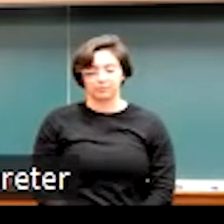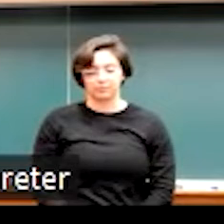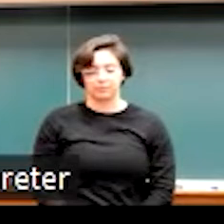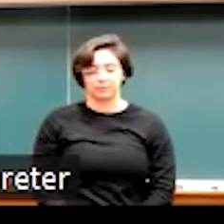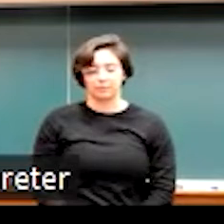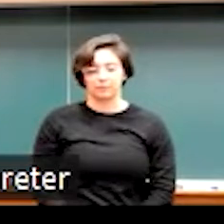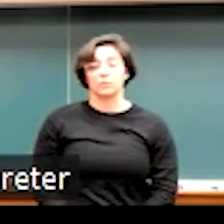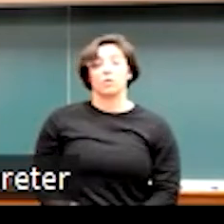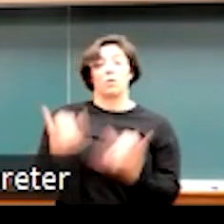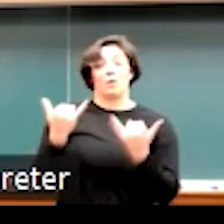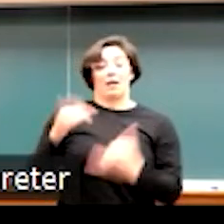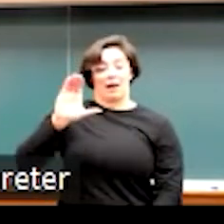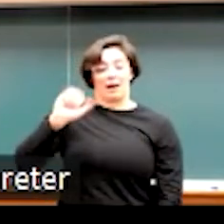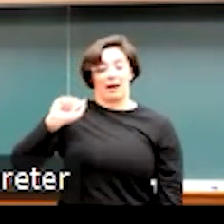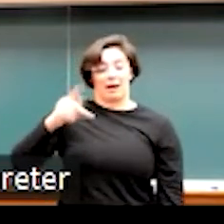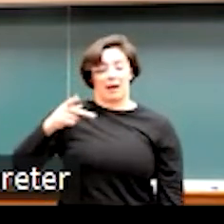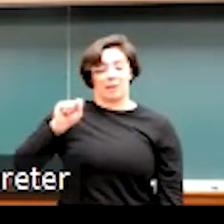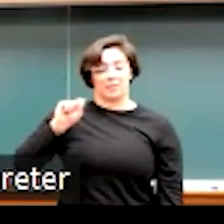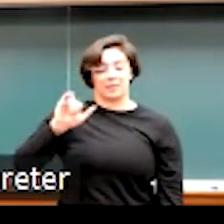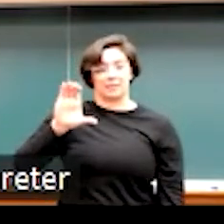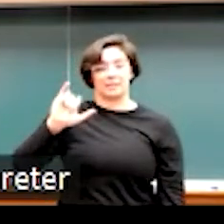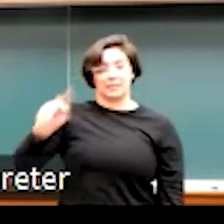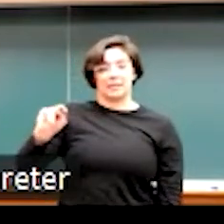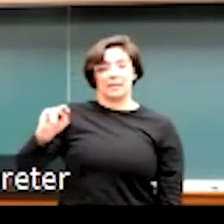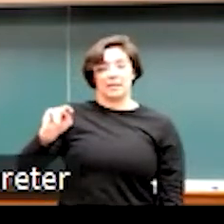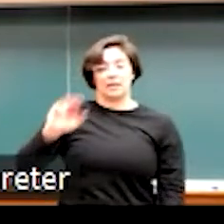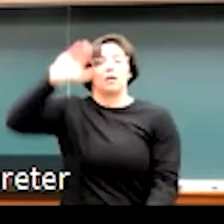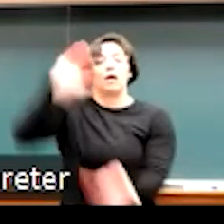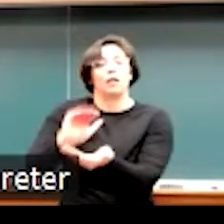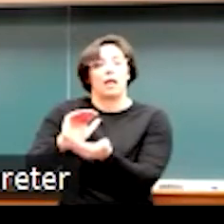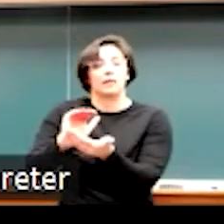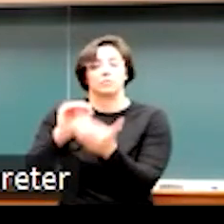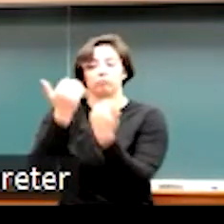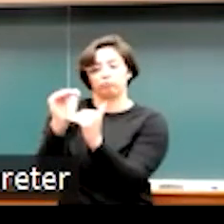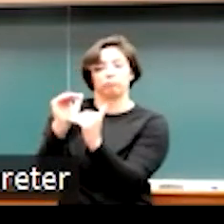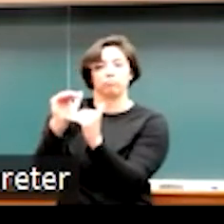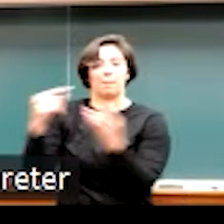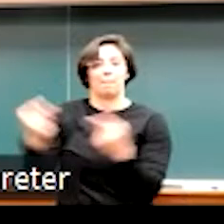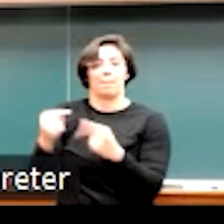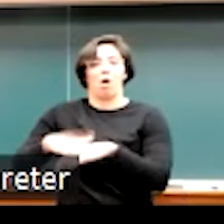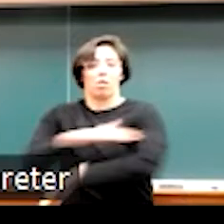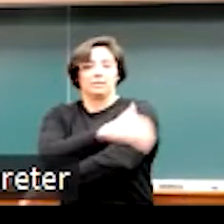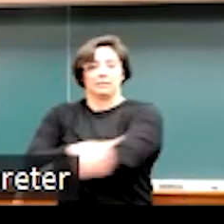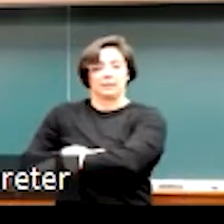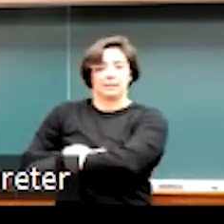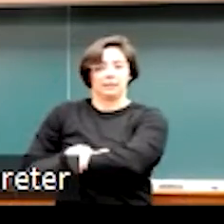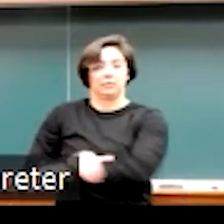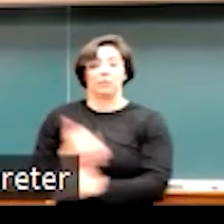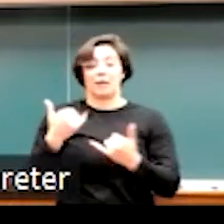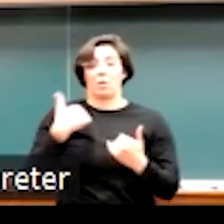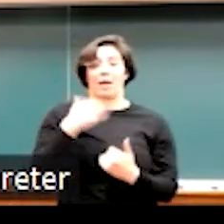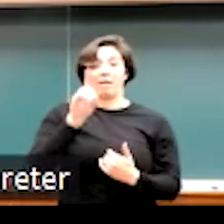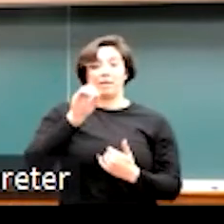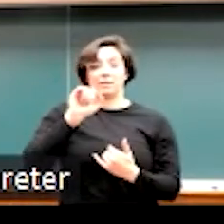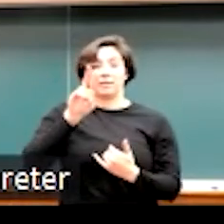reason, capsaicin sensitizes the skin in addition to producing some degree of pain. And then what we do with this Q-Sense Medoc